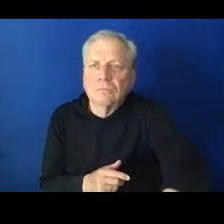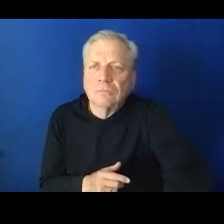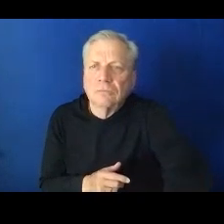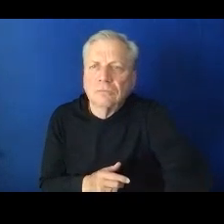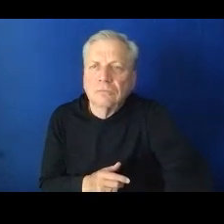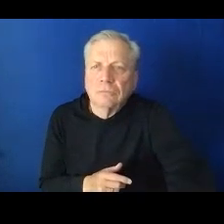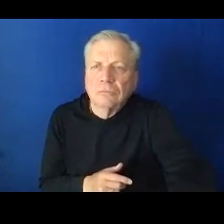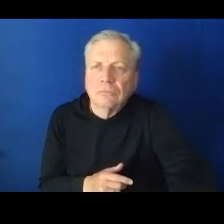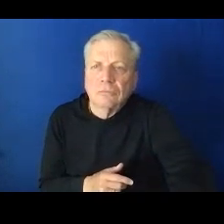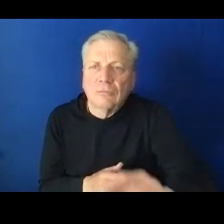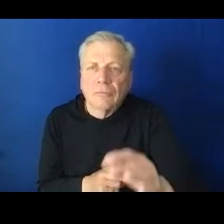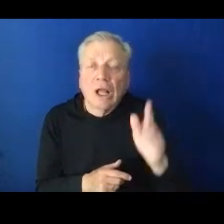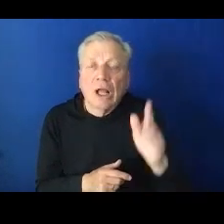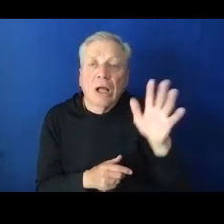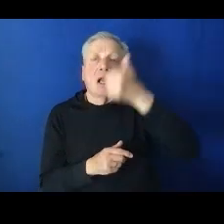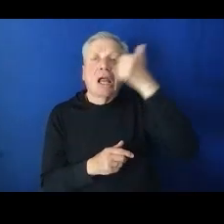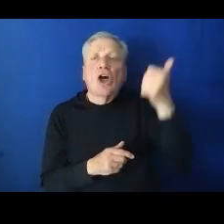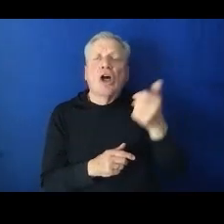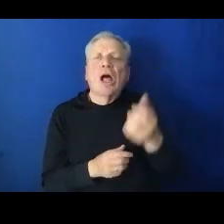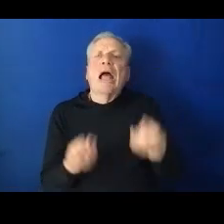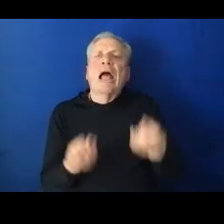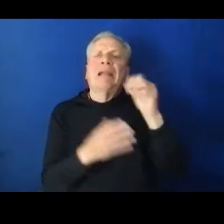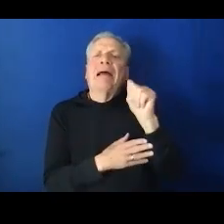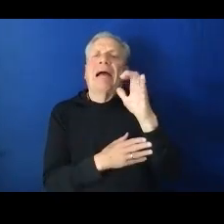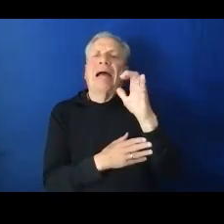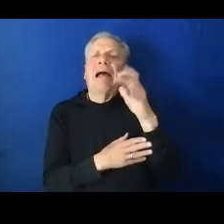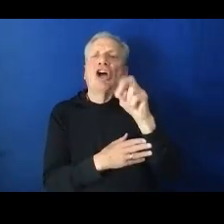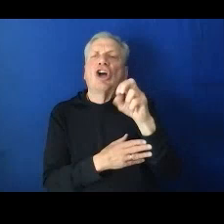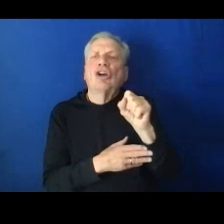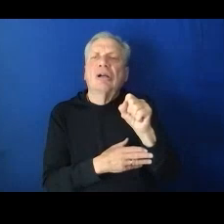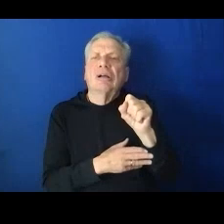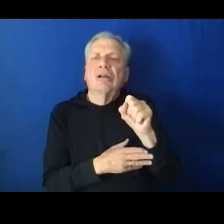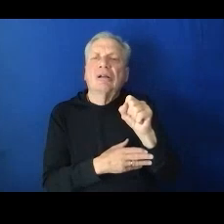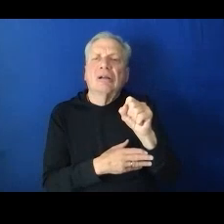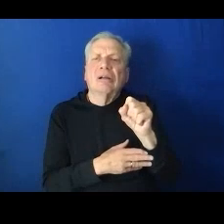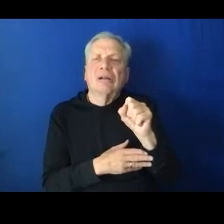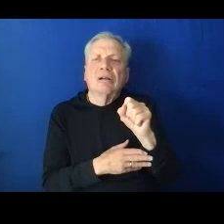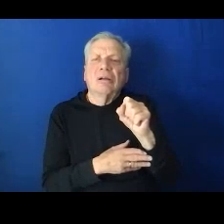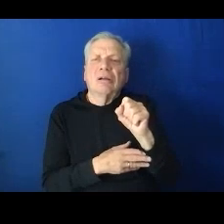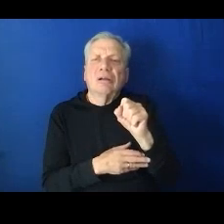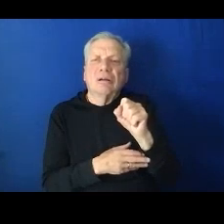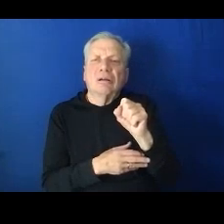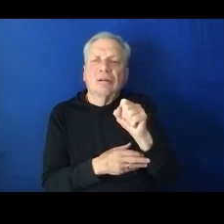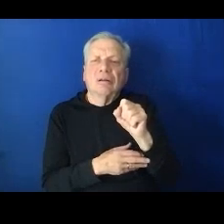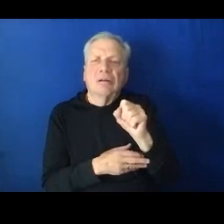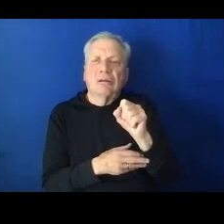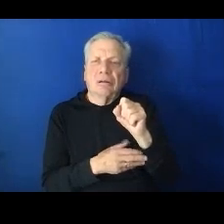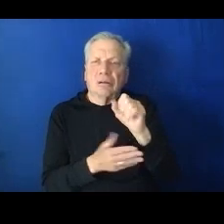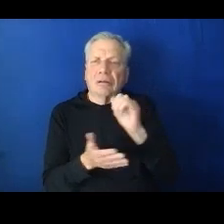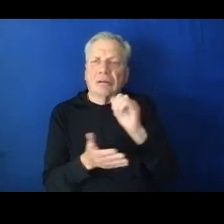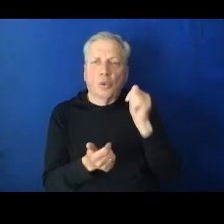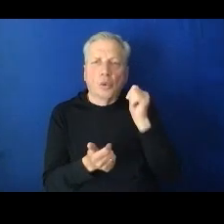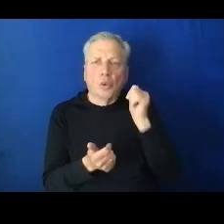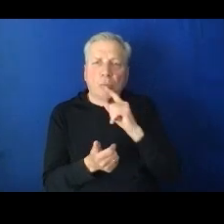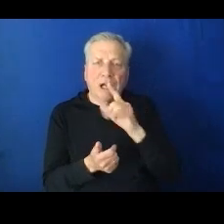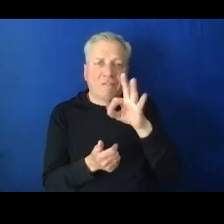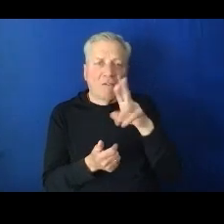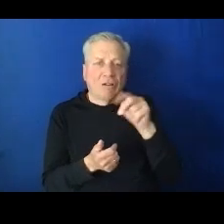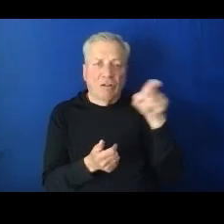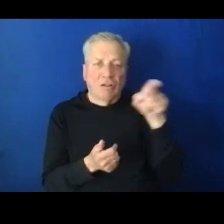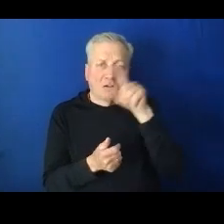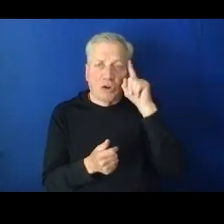Another fun fact, how many acres, we're gonna just shout out answers, which won't be fun for the viewers at home,